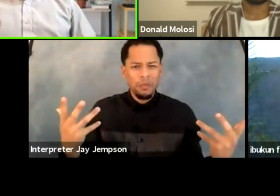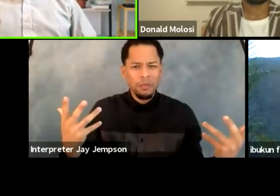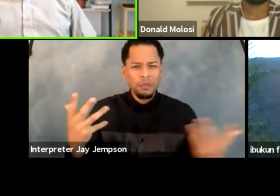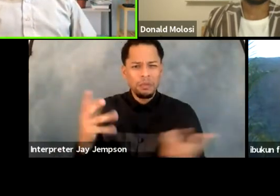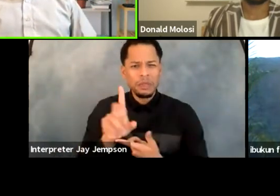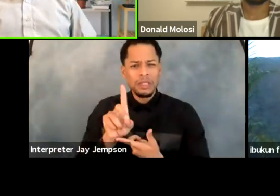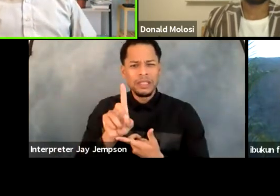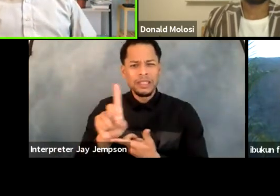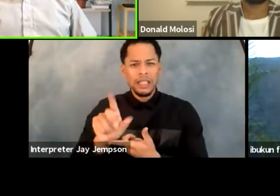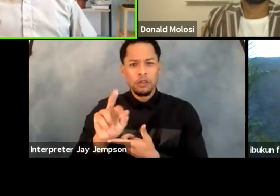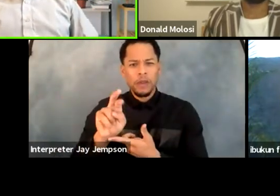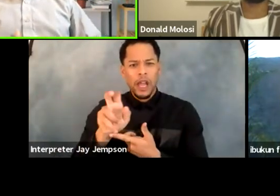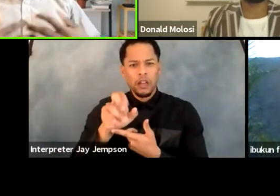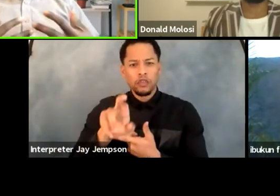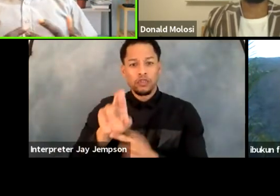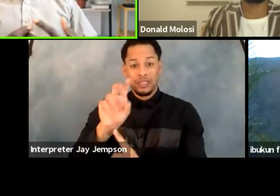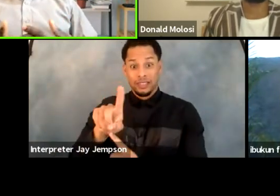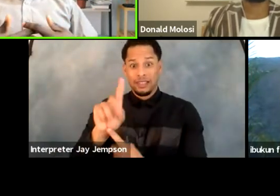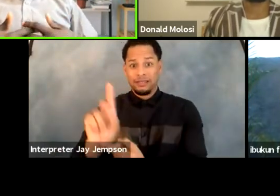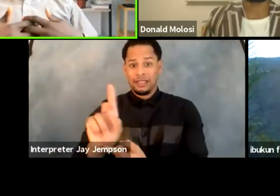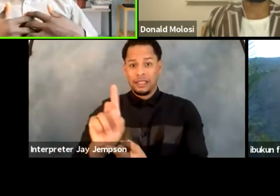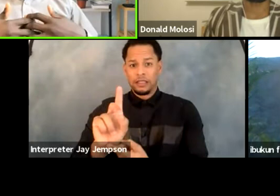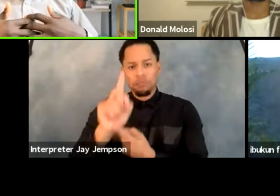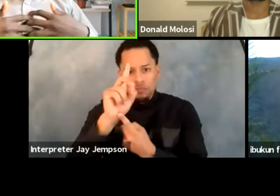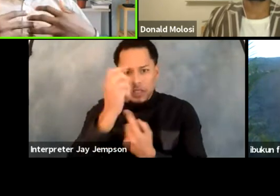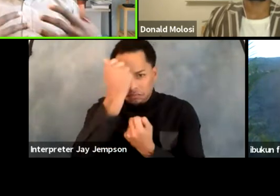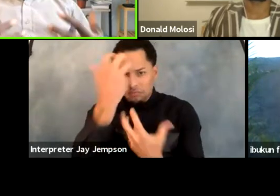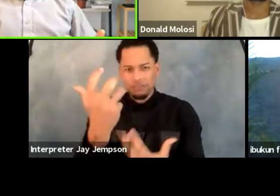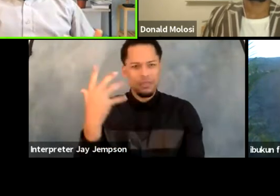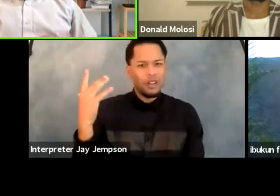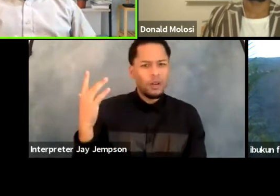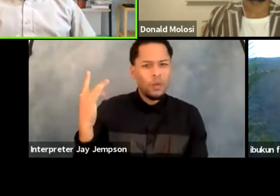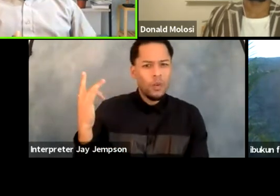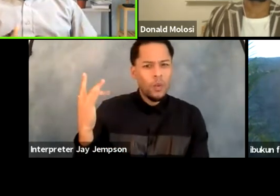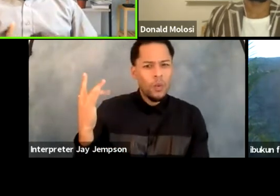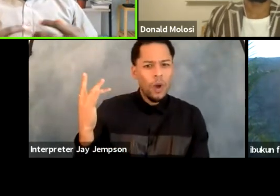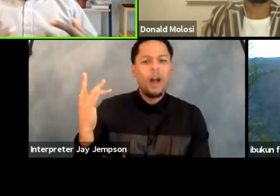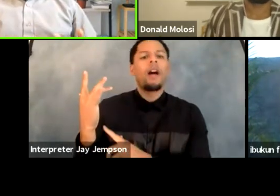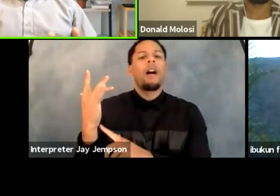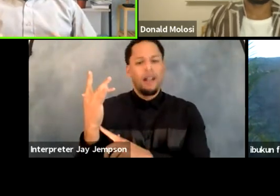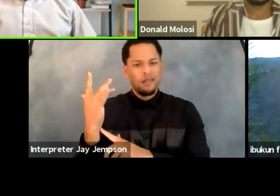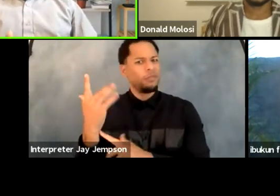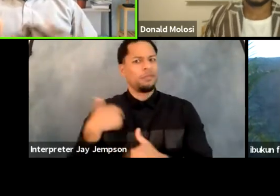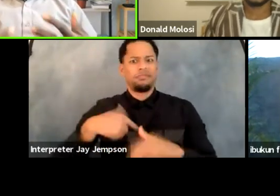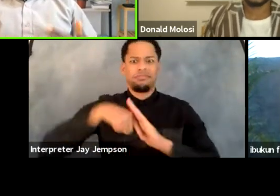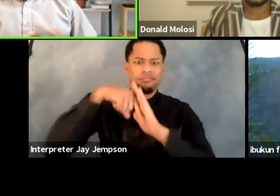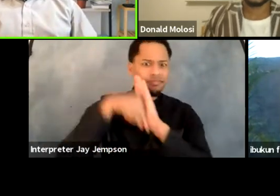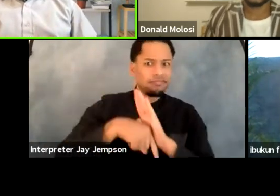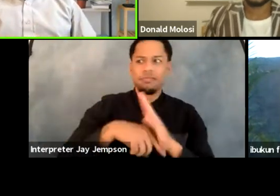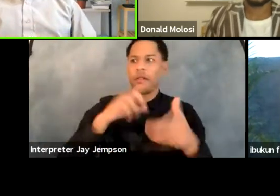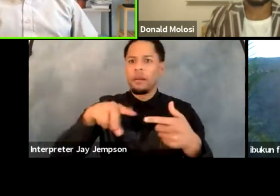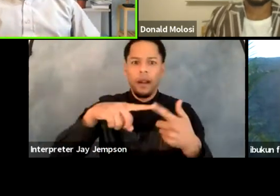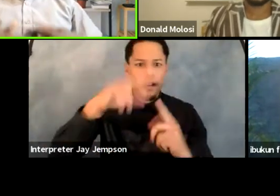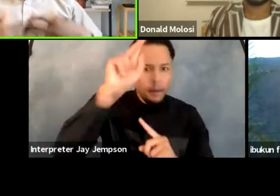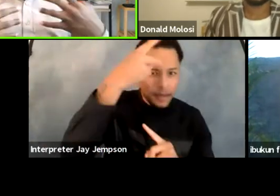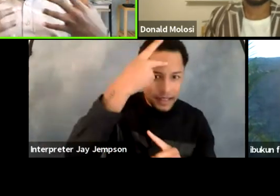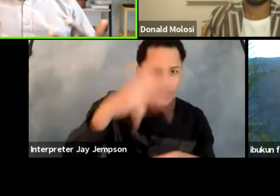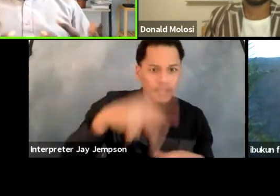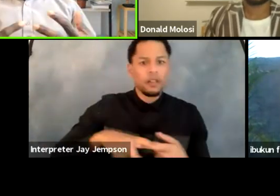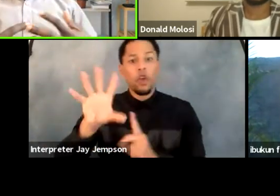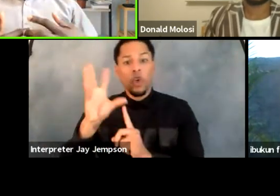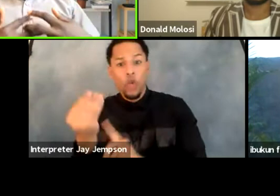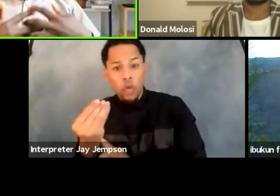dramaturgy? And we identified the need to talk about the political, the aesthetic, the cultural, and the